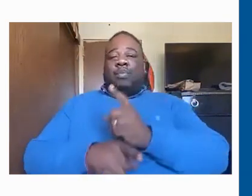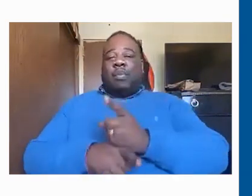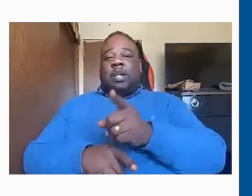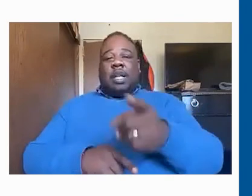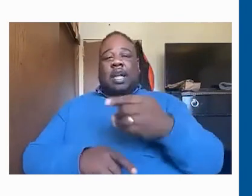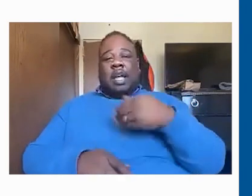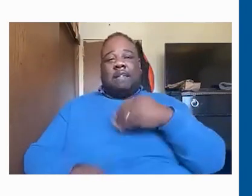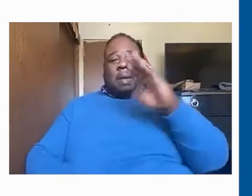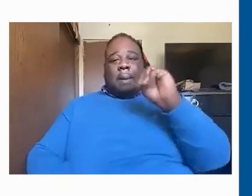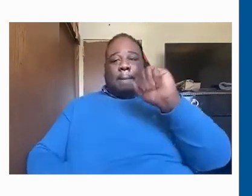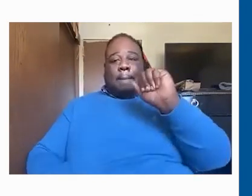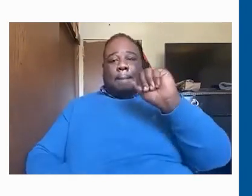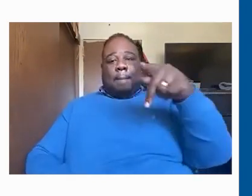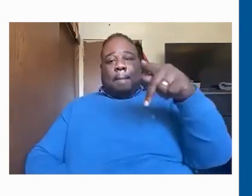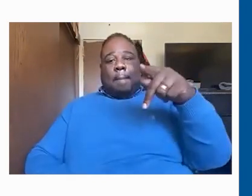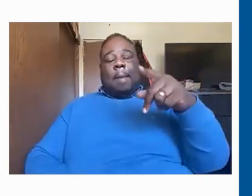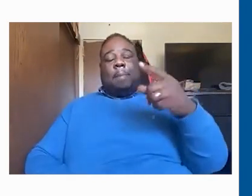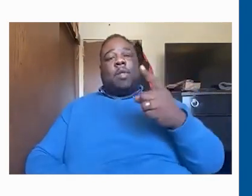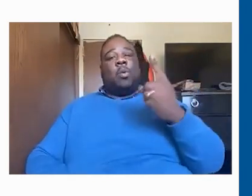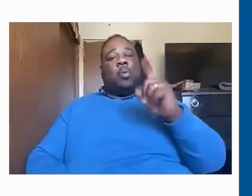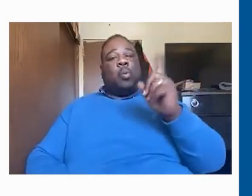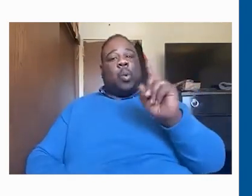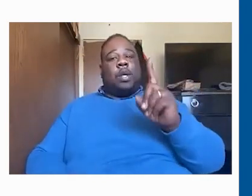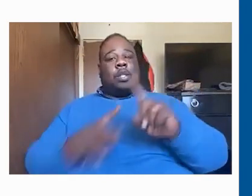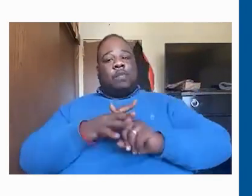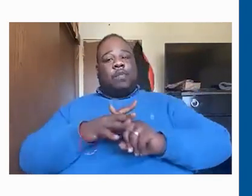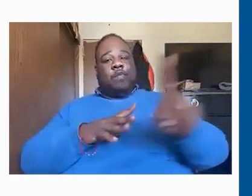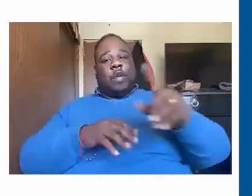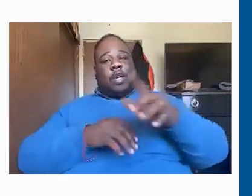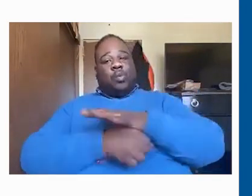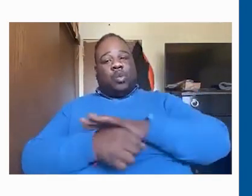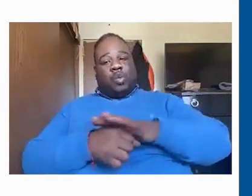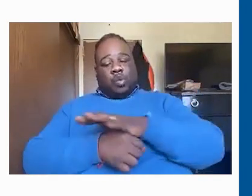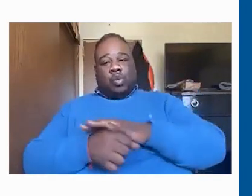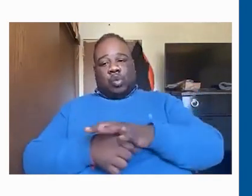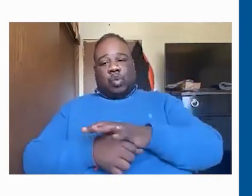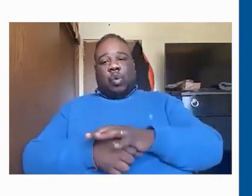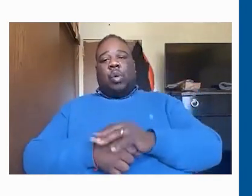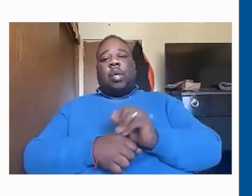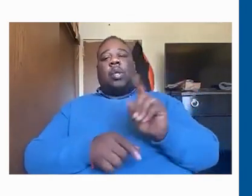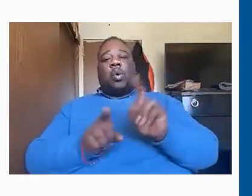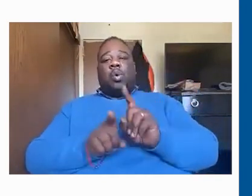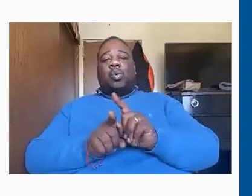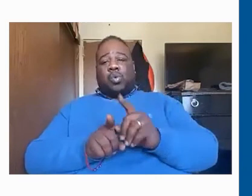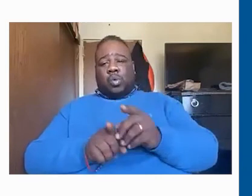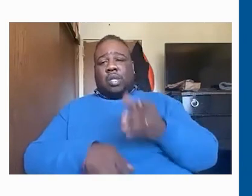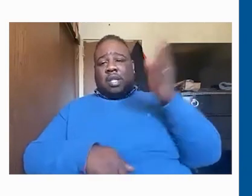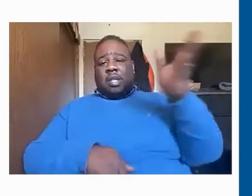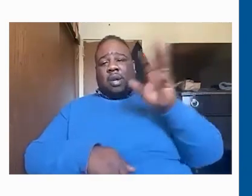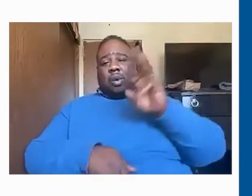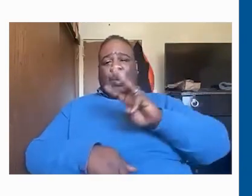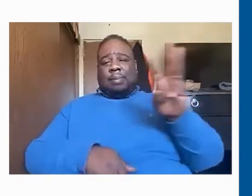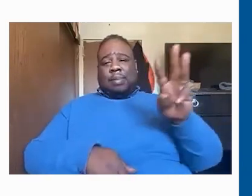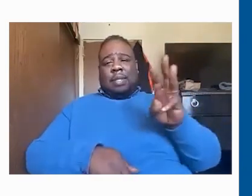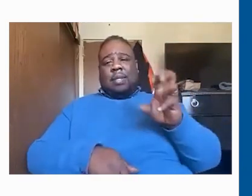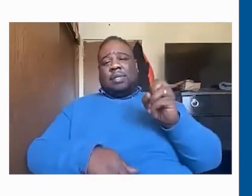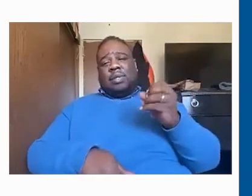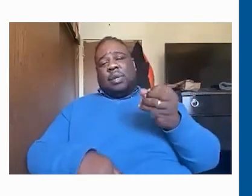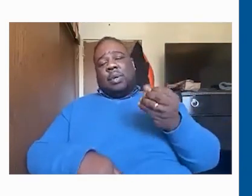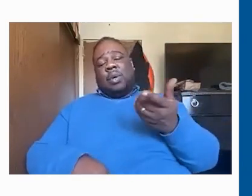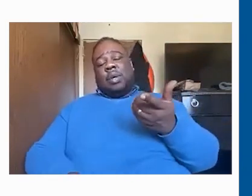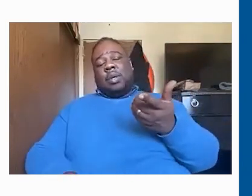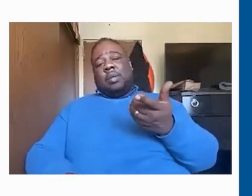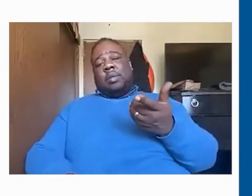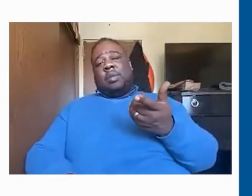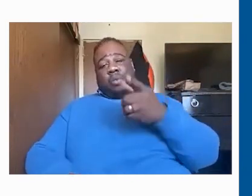zones. That's also in the My Emergency Plan when we were giving it out, but also it's on our website. So, again, that's one way you